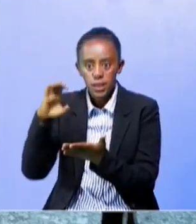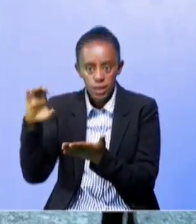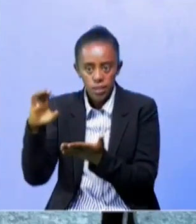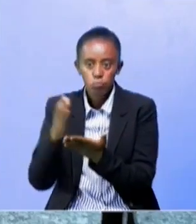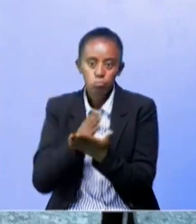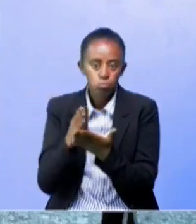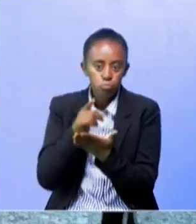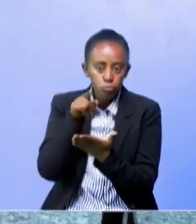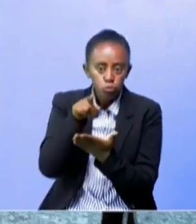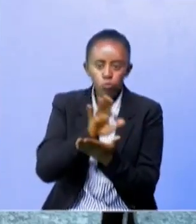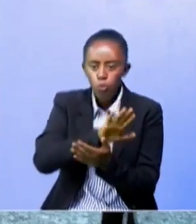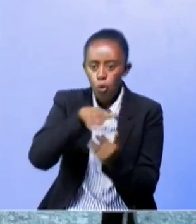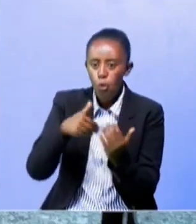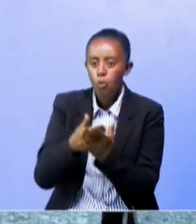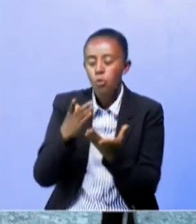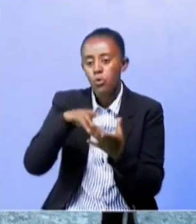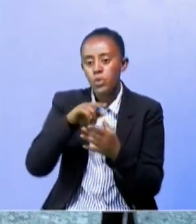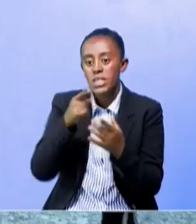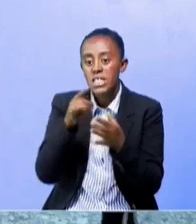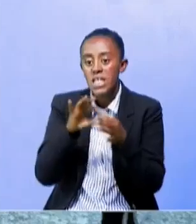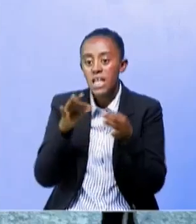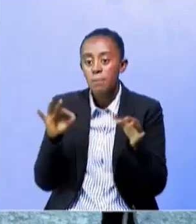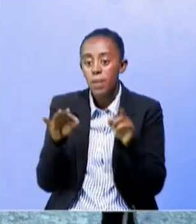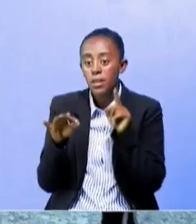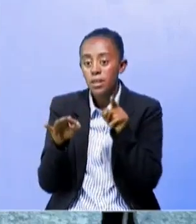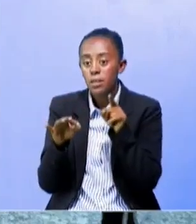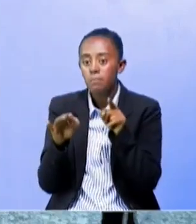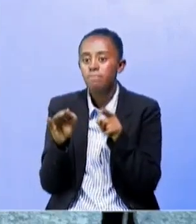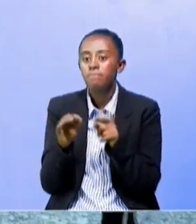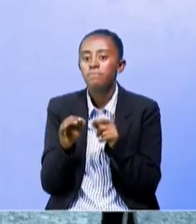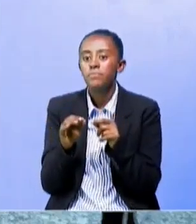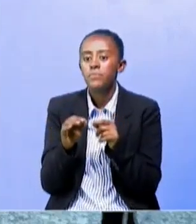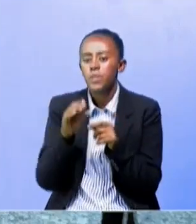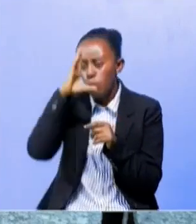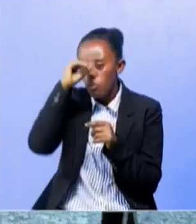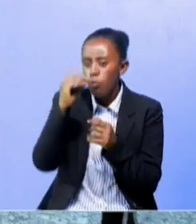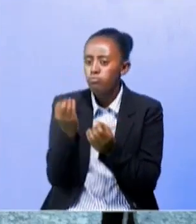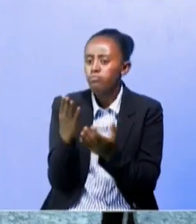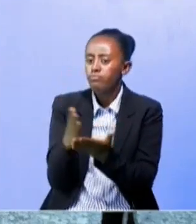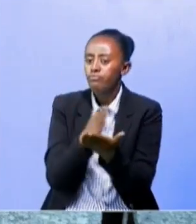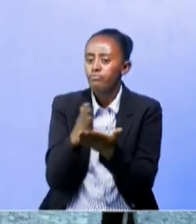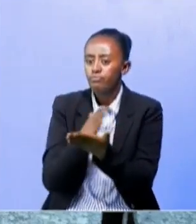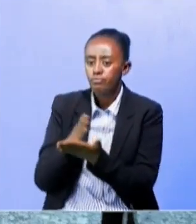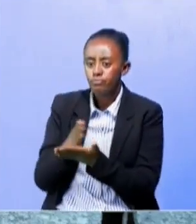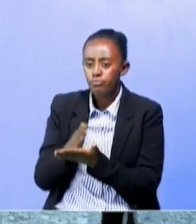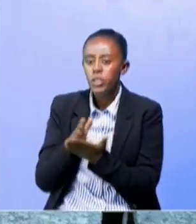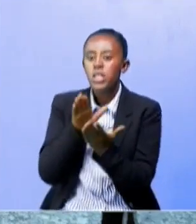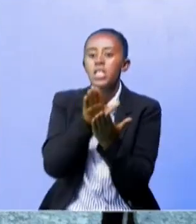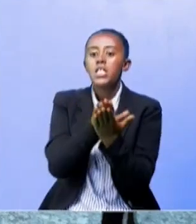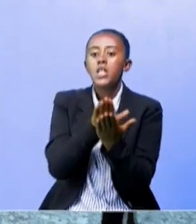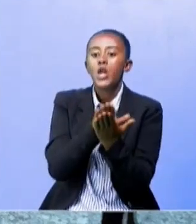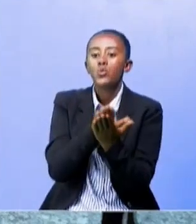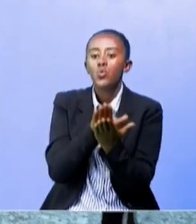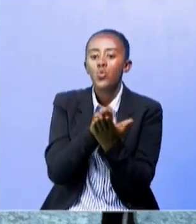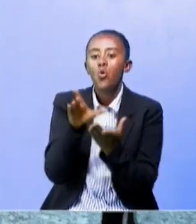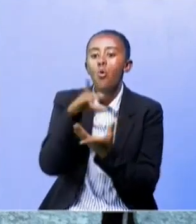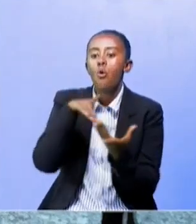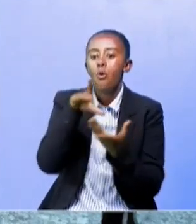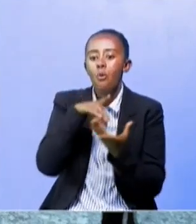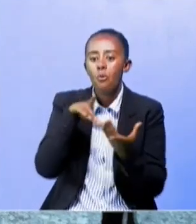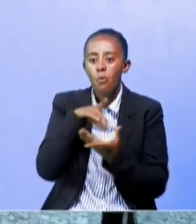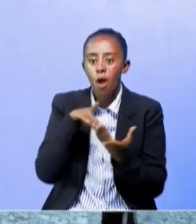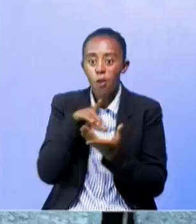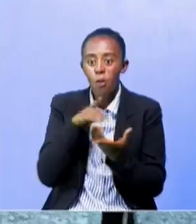So this statement says that boys are highly participating in the school